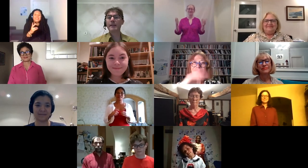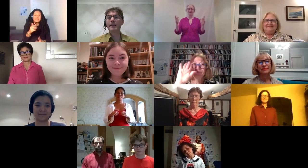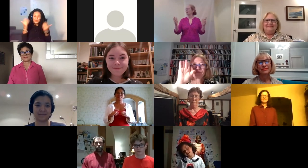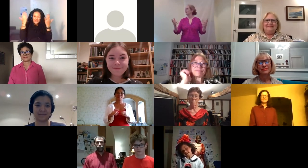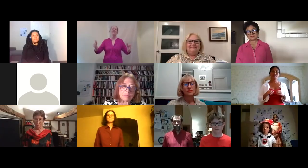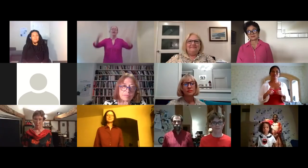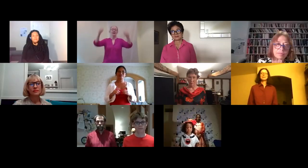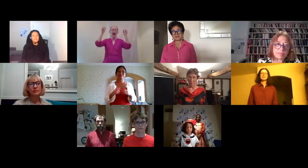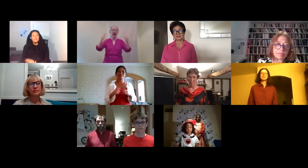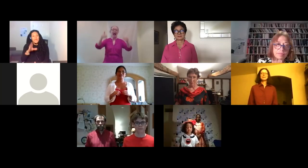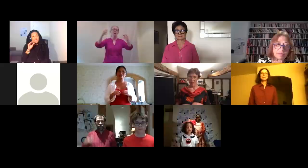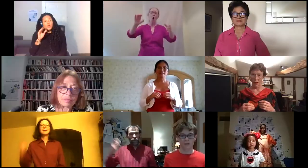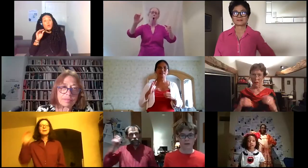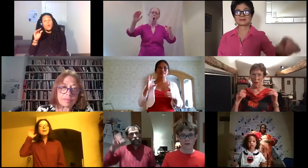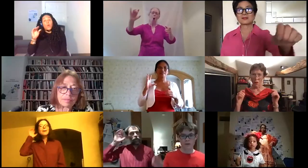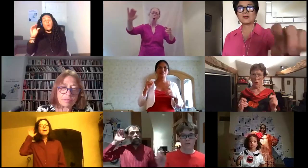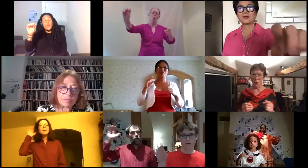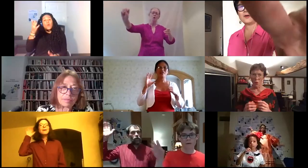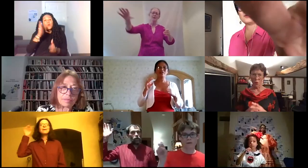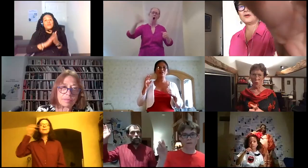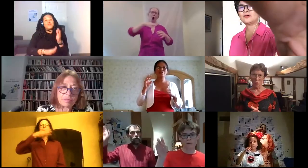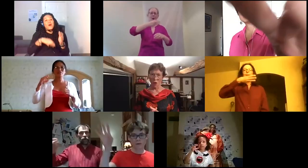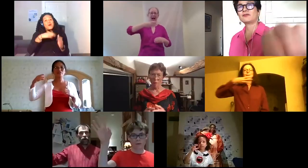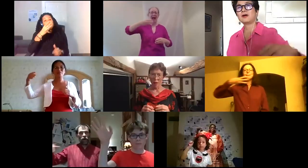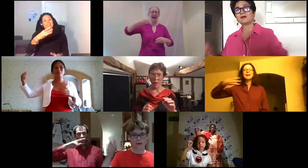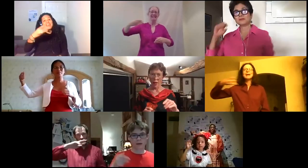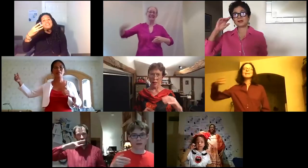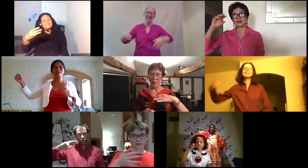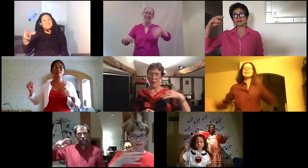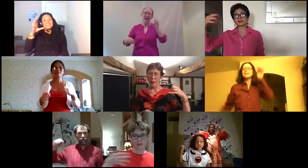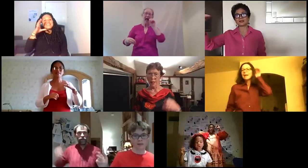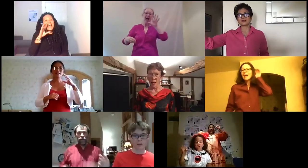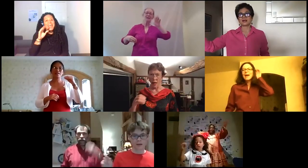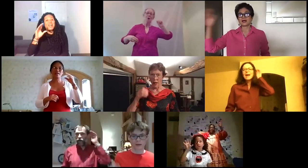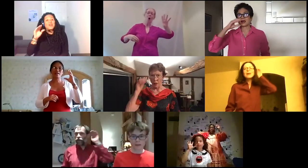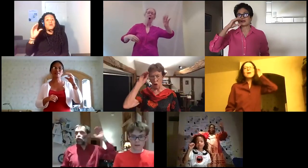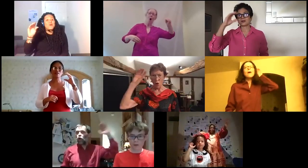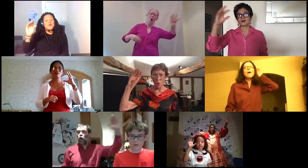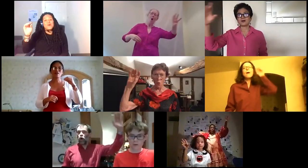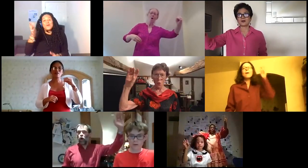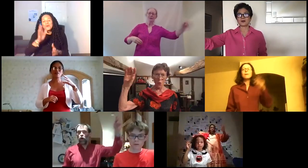Echoes from Essex.